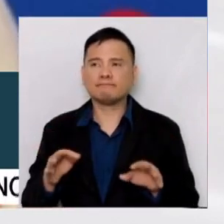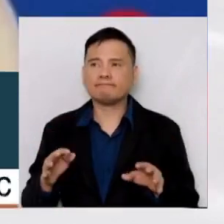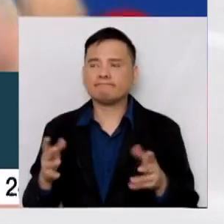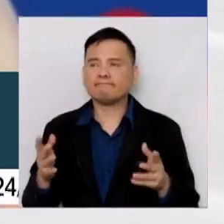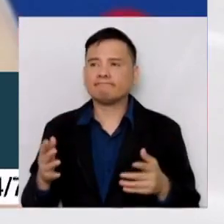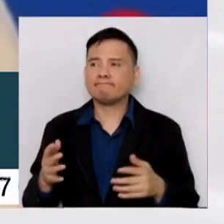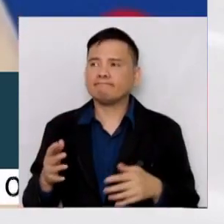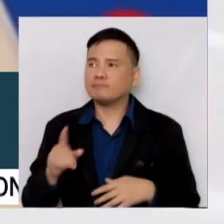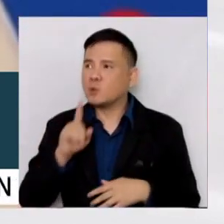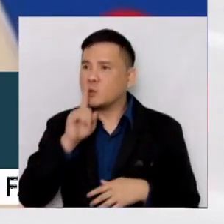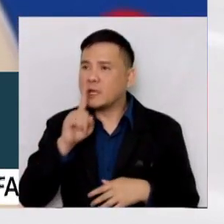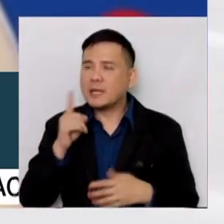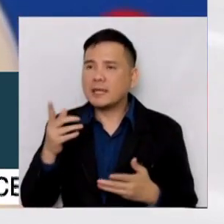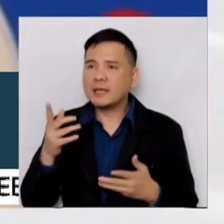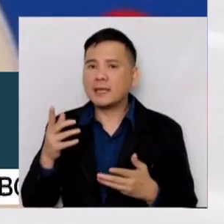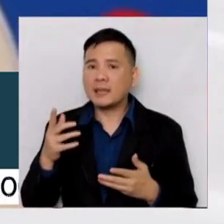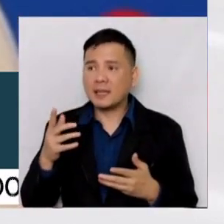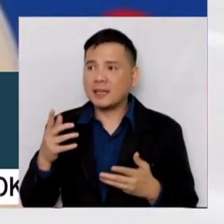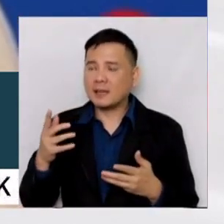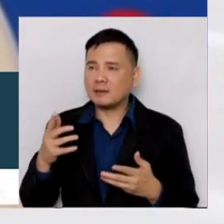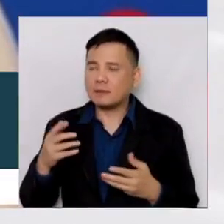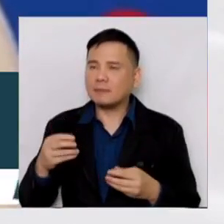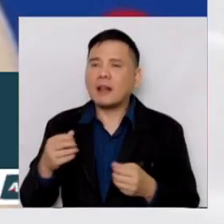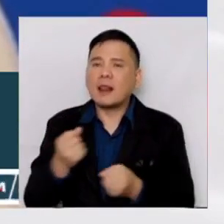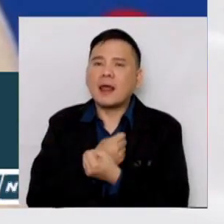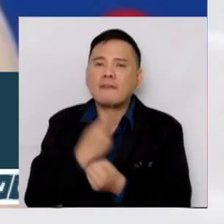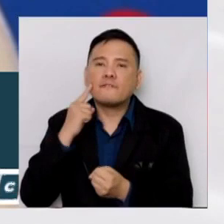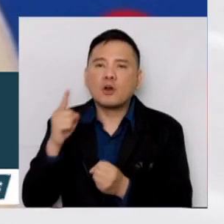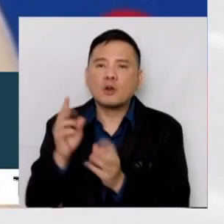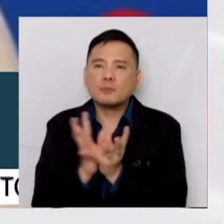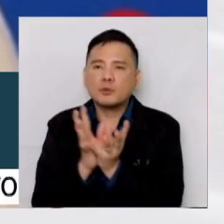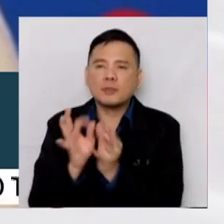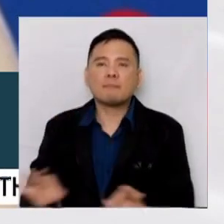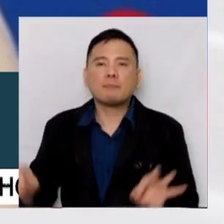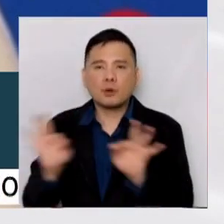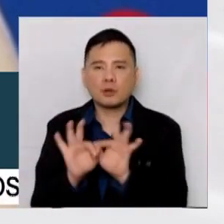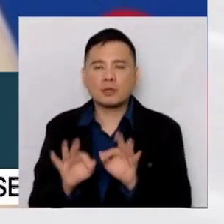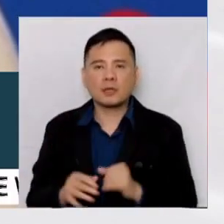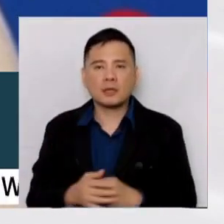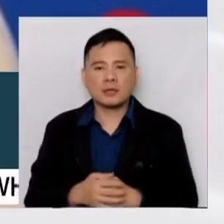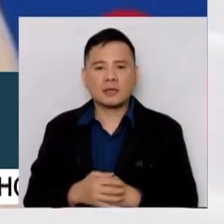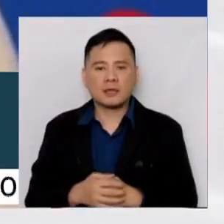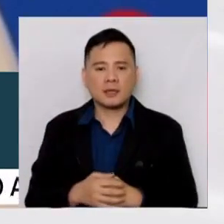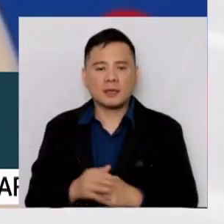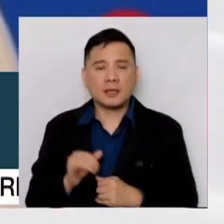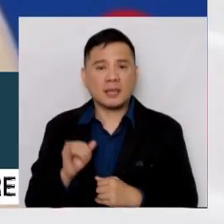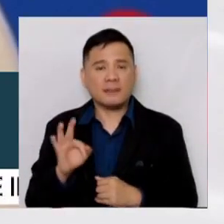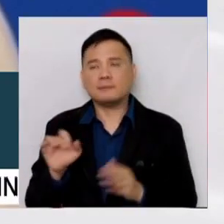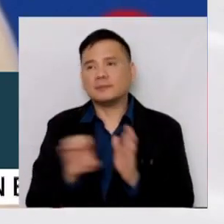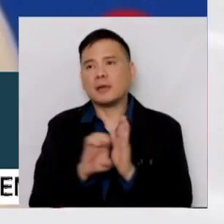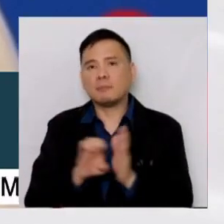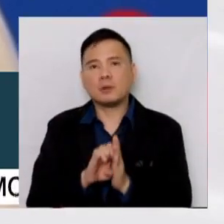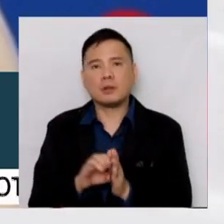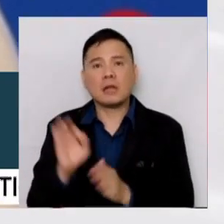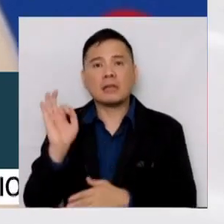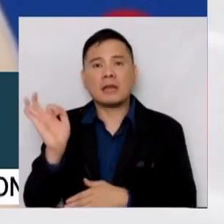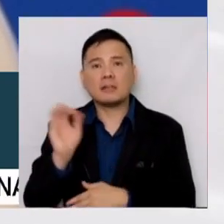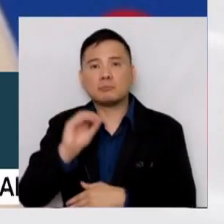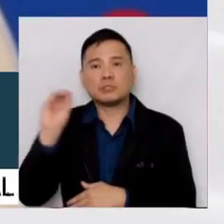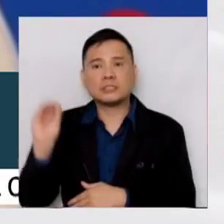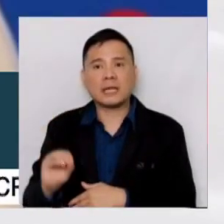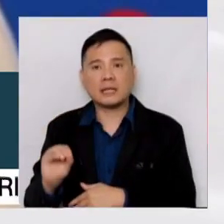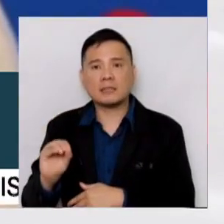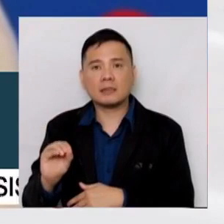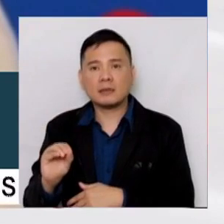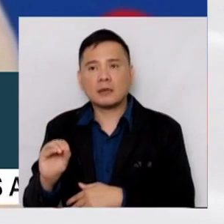within a community of people, you know, you can't eat the rest of the, you know, 90% of the pie while 90 people are watching